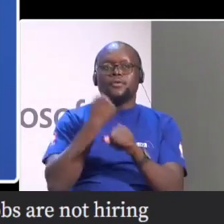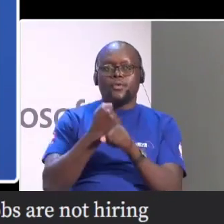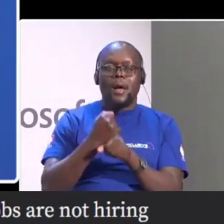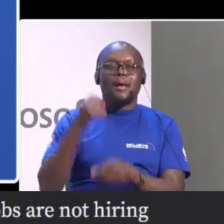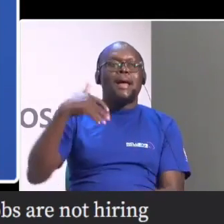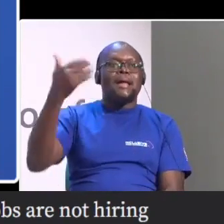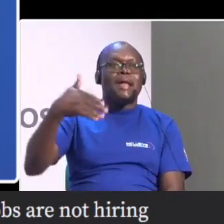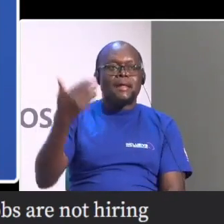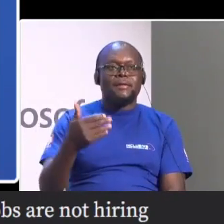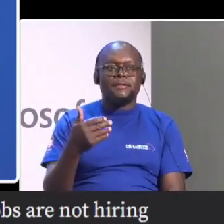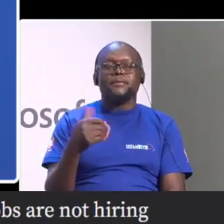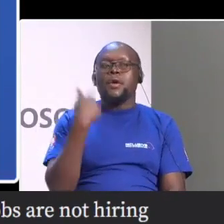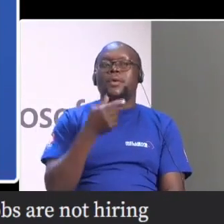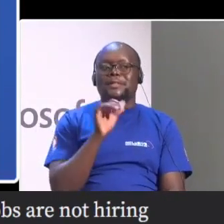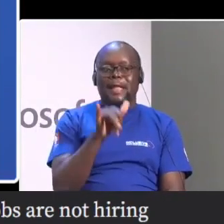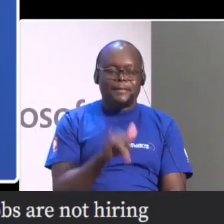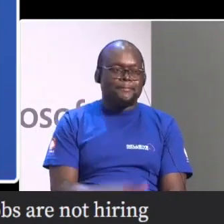daily. Actually, who is?